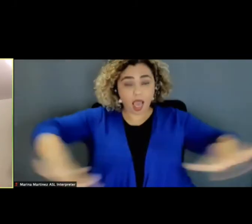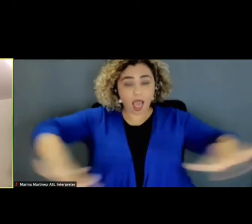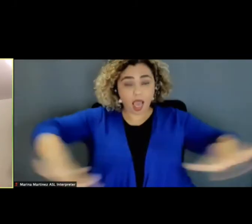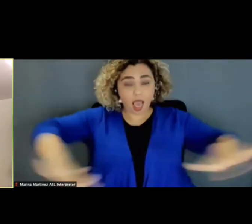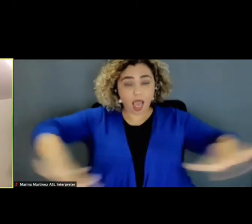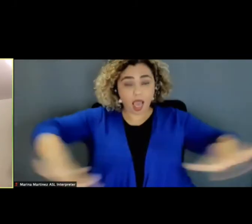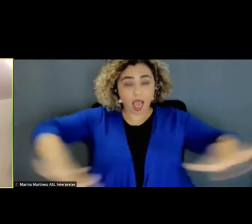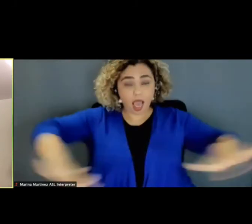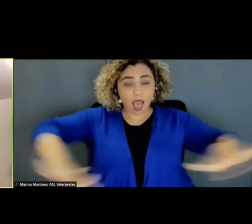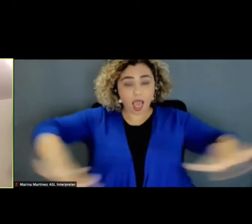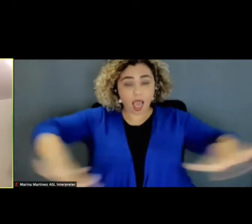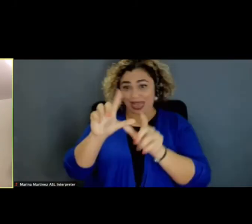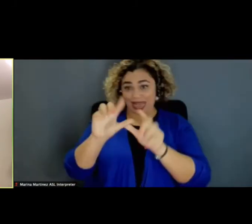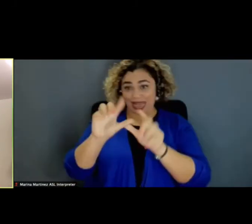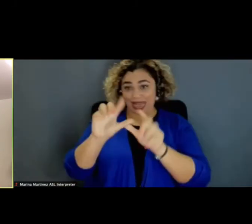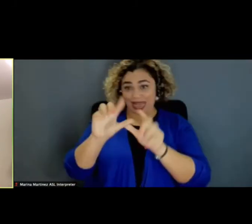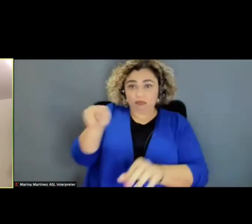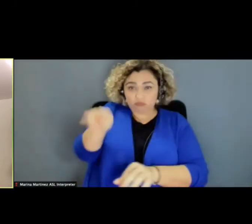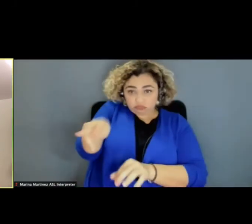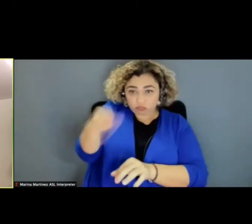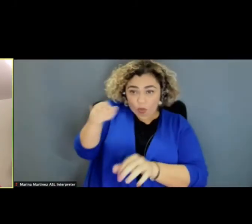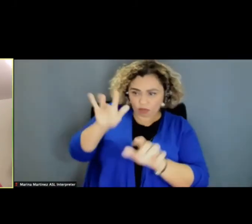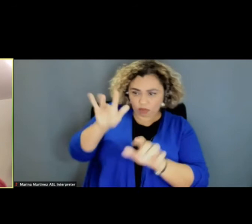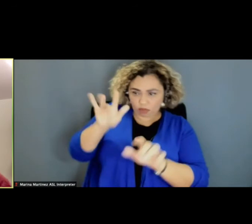also available in the chat and the comments.